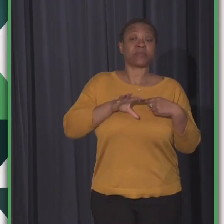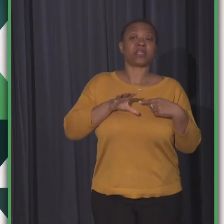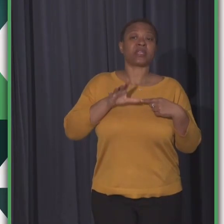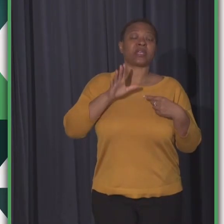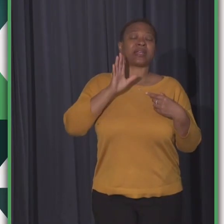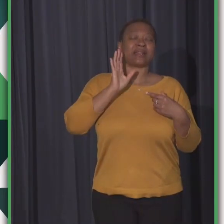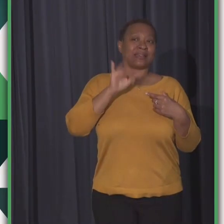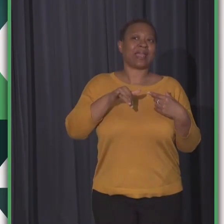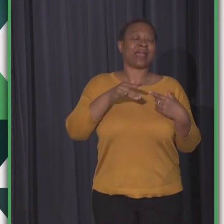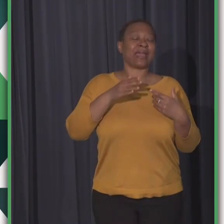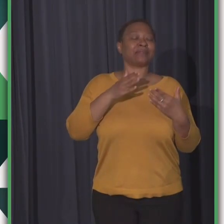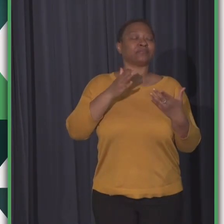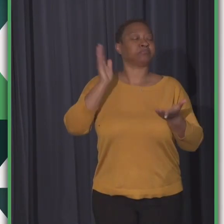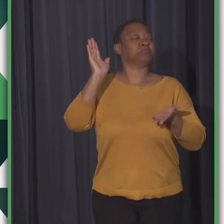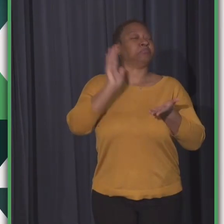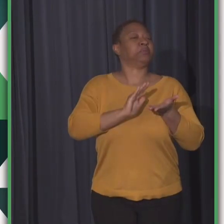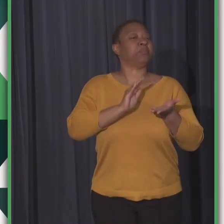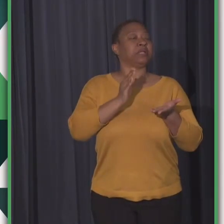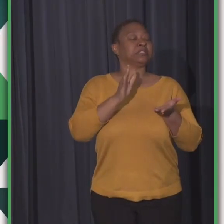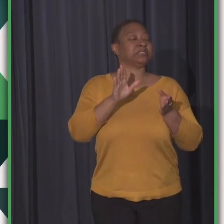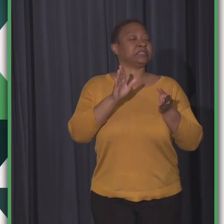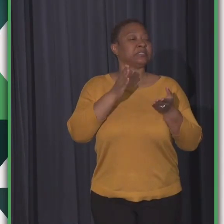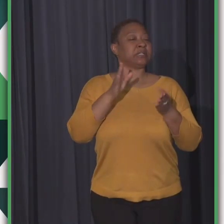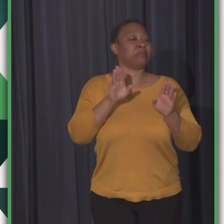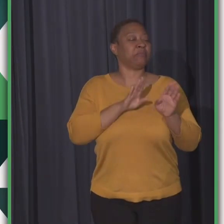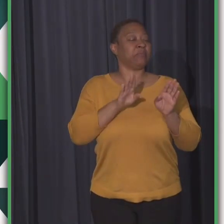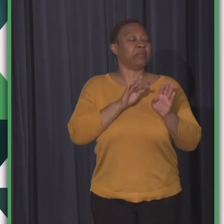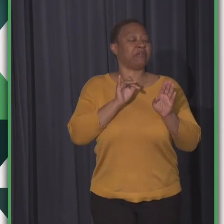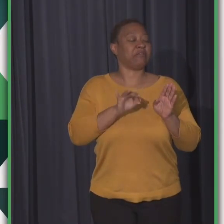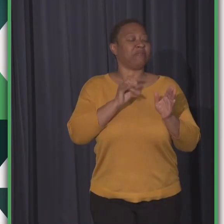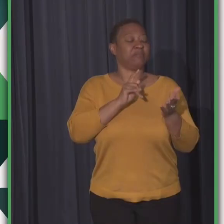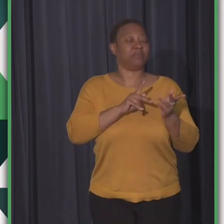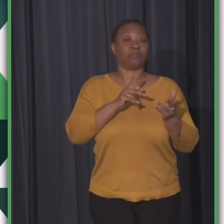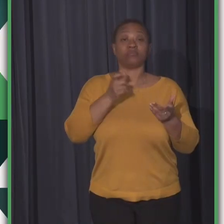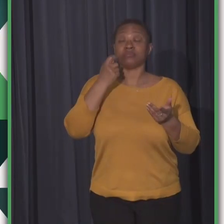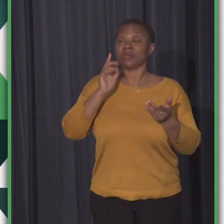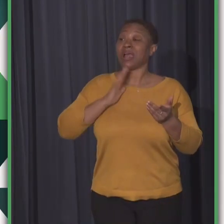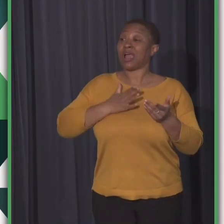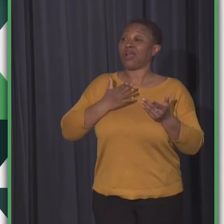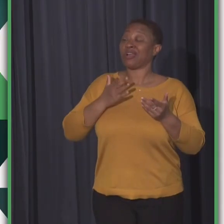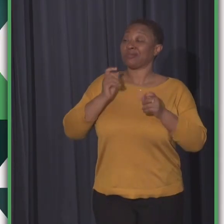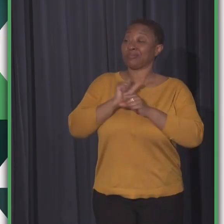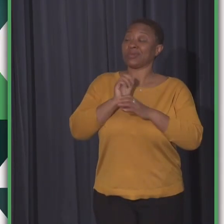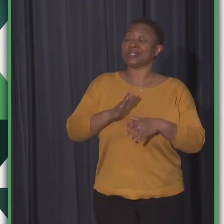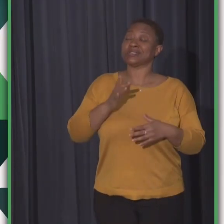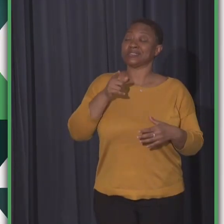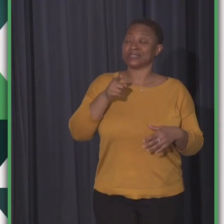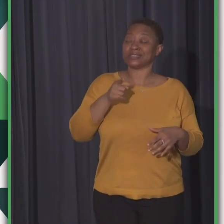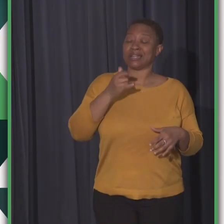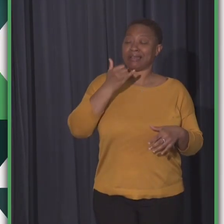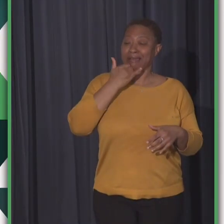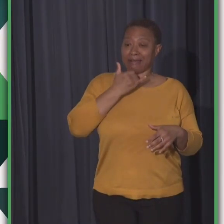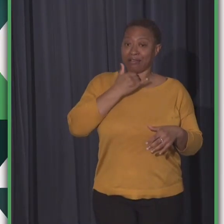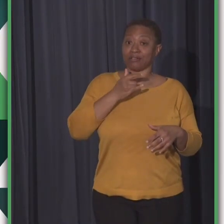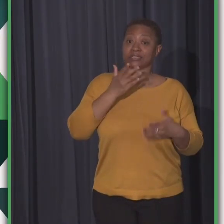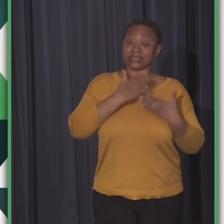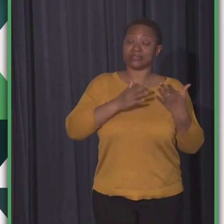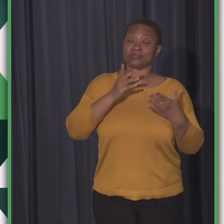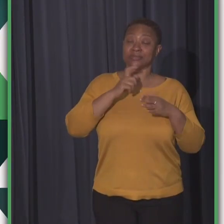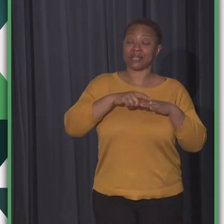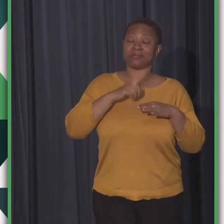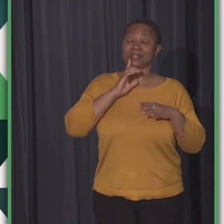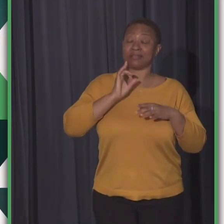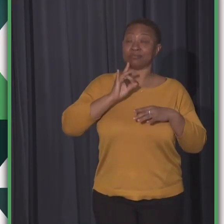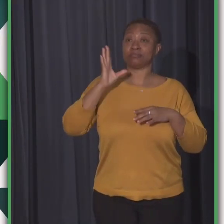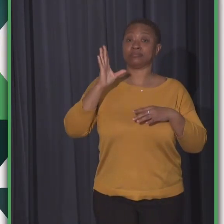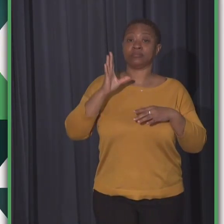However, our employees are human, they do err. Sometimes they err egregiously. No one